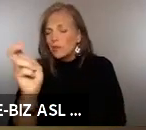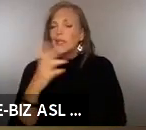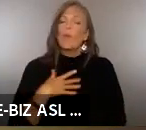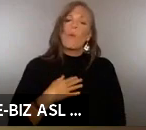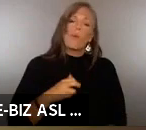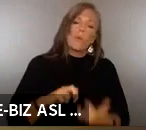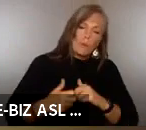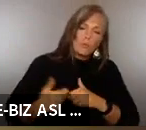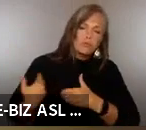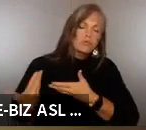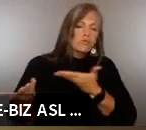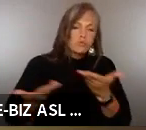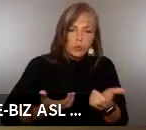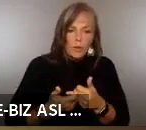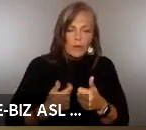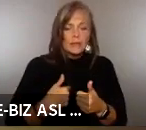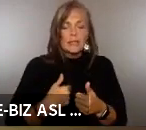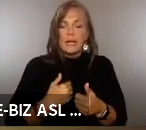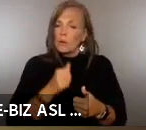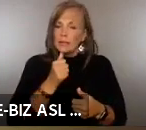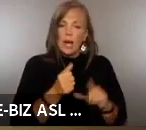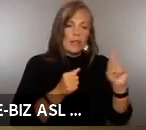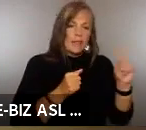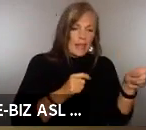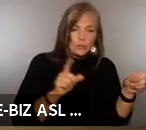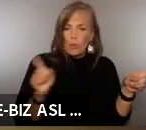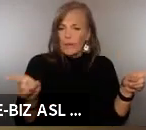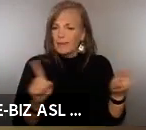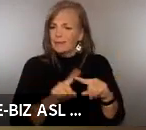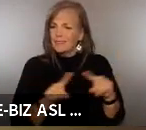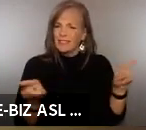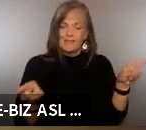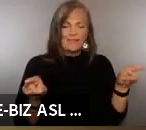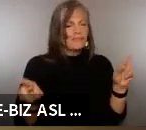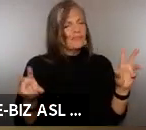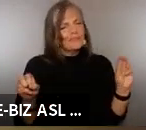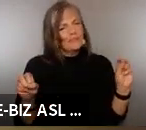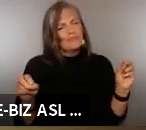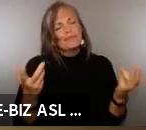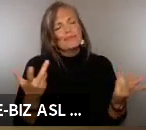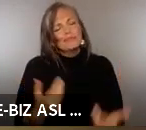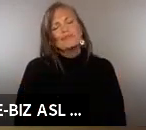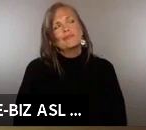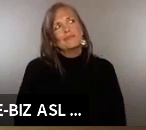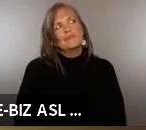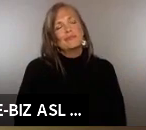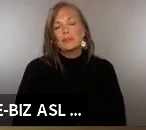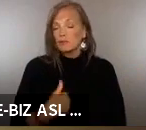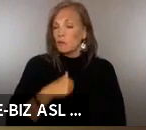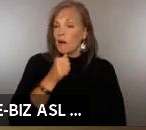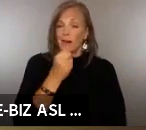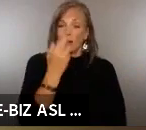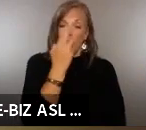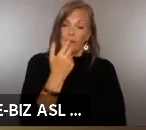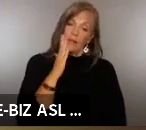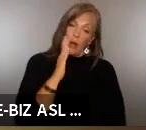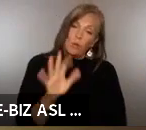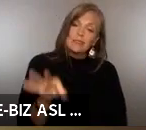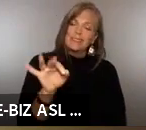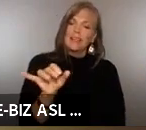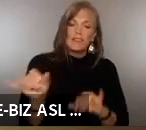like this, you're that kind of person. And that was something I didn't know that I was going to discover. Yeah,